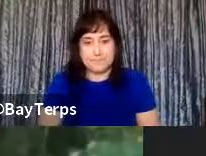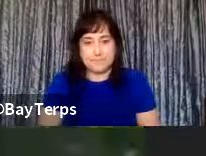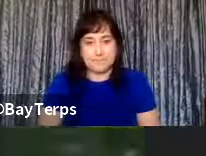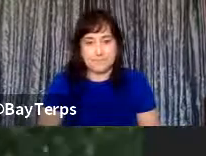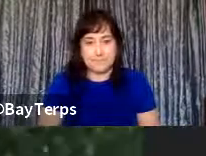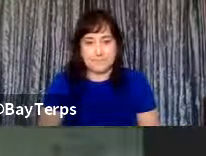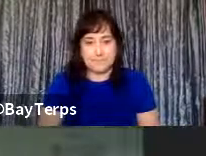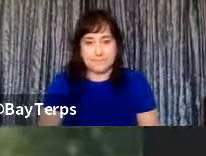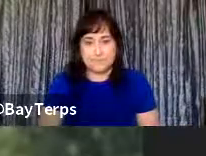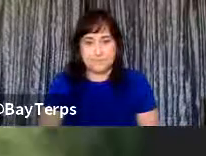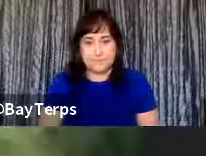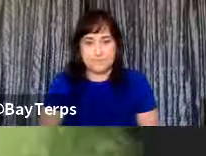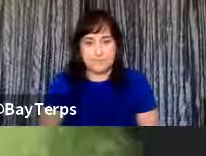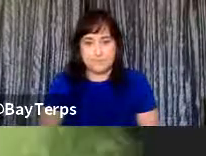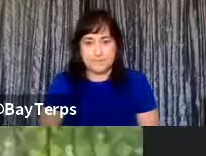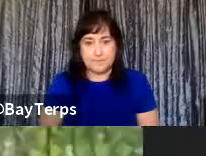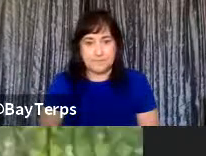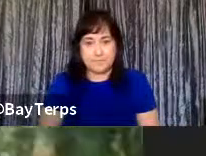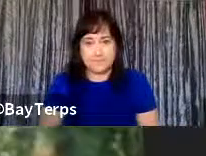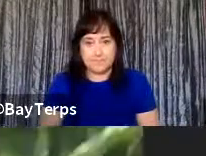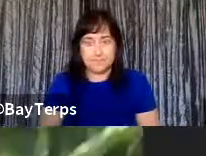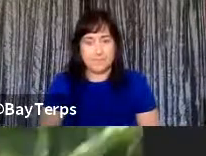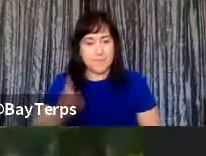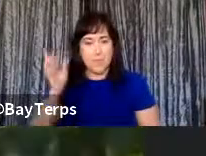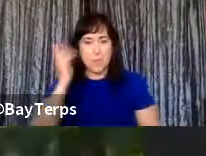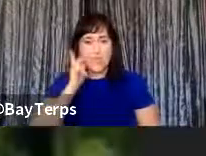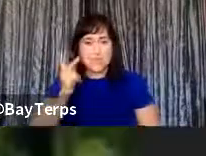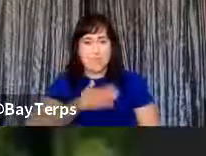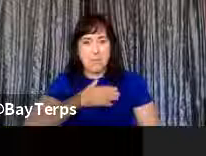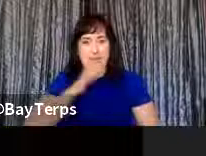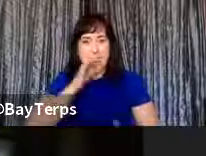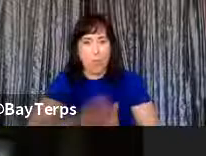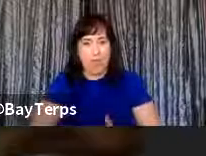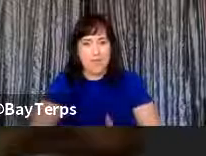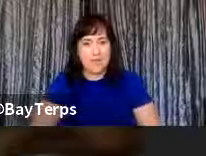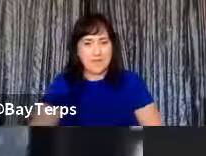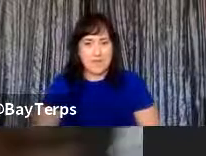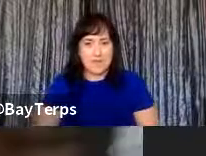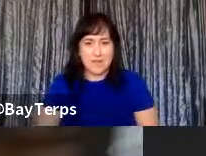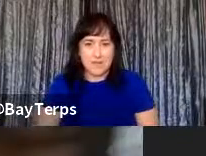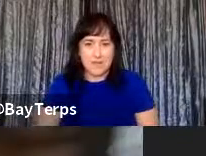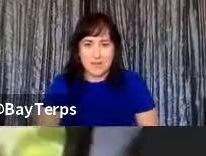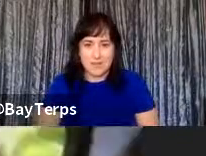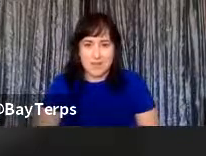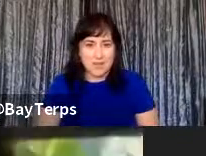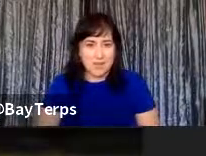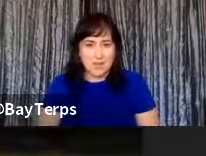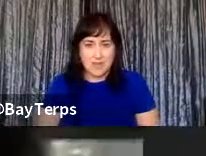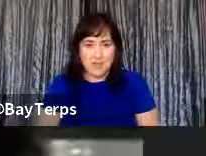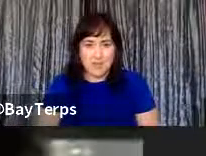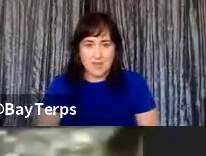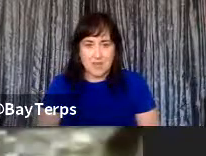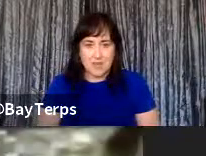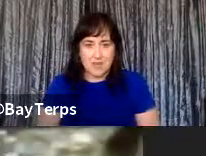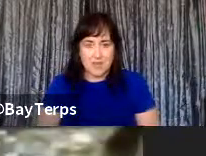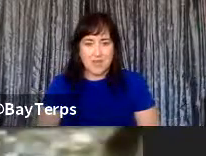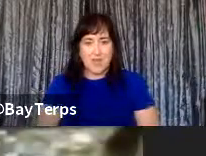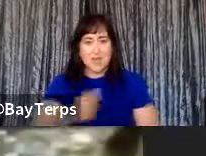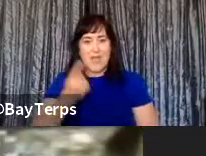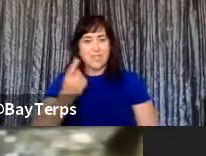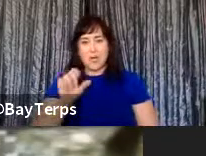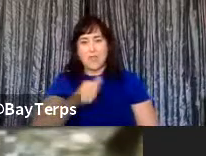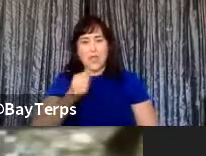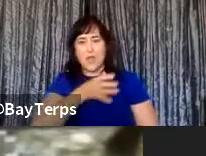you'll meet my wife, Marta, my better half. Okay, and this is Roger, one of the Jamaican farmers who we work